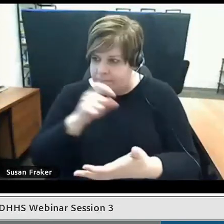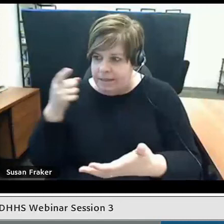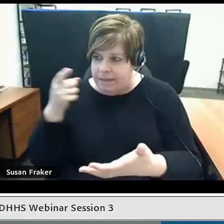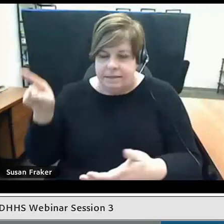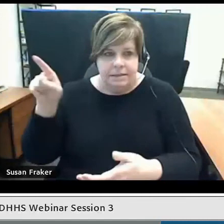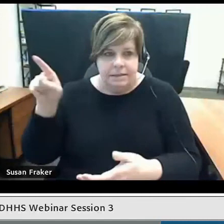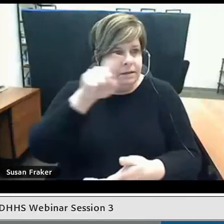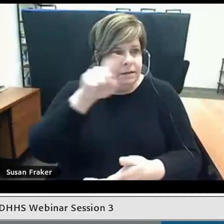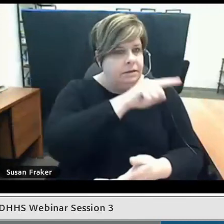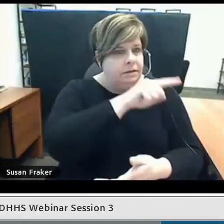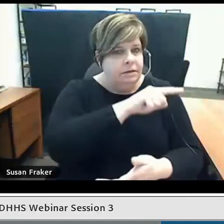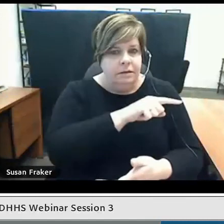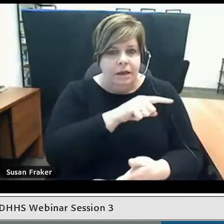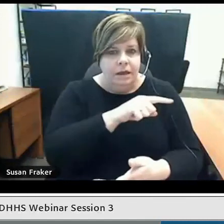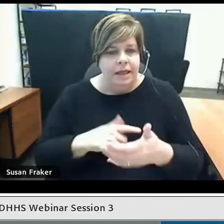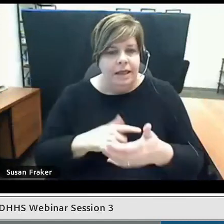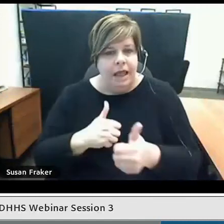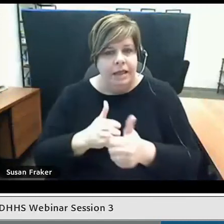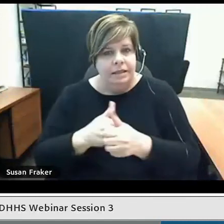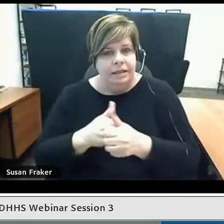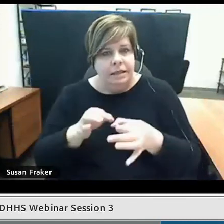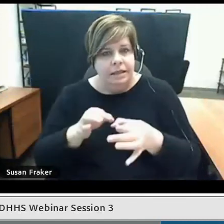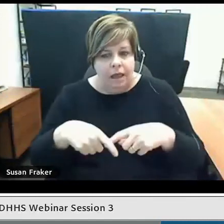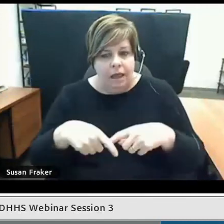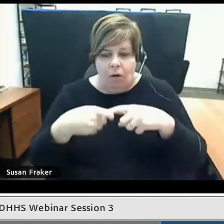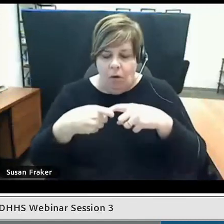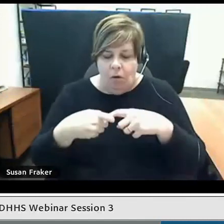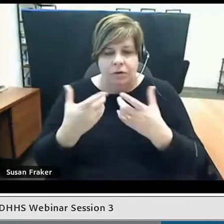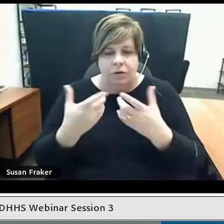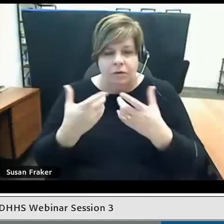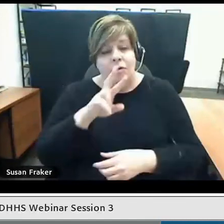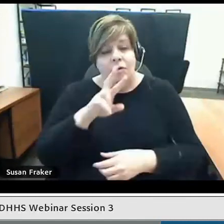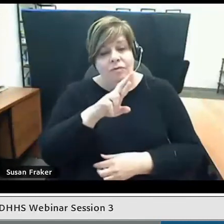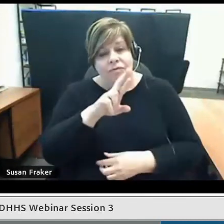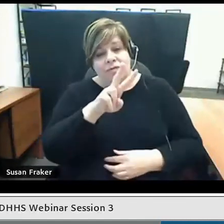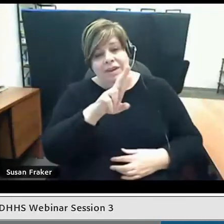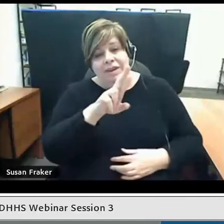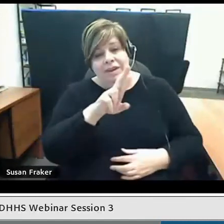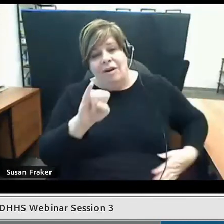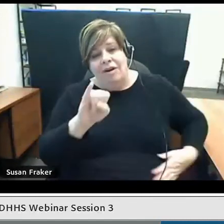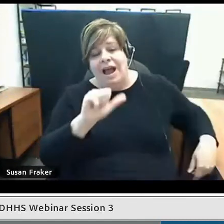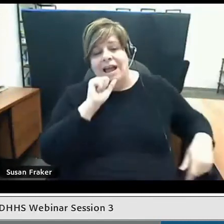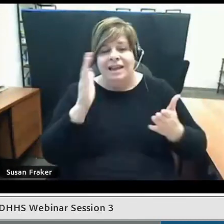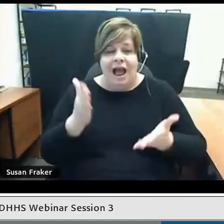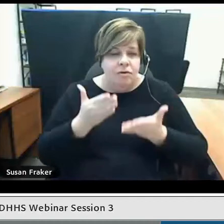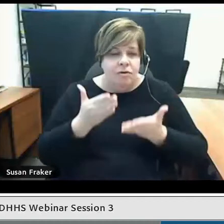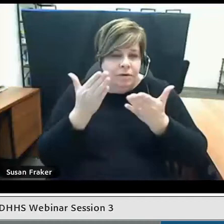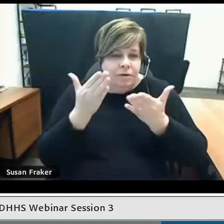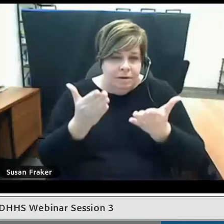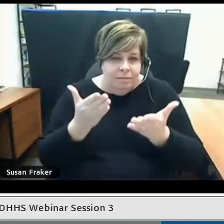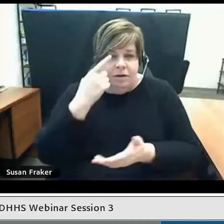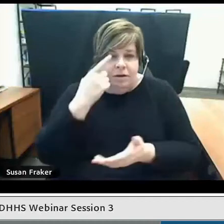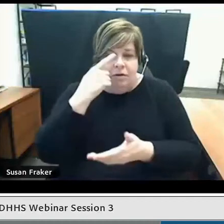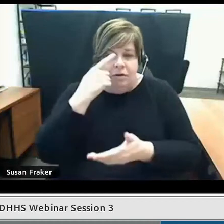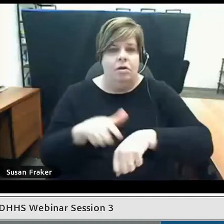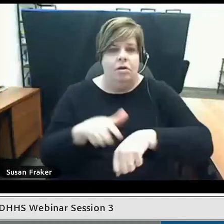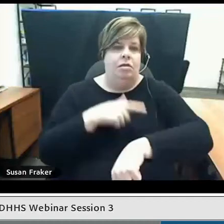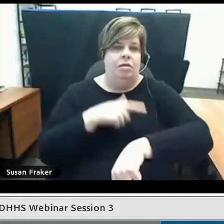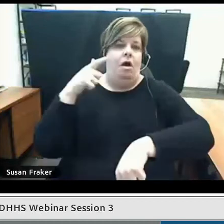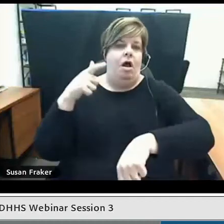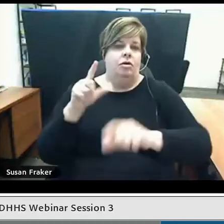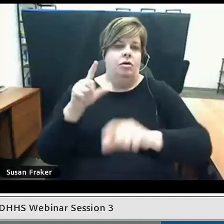around, and I've got this lag with me. So video remote interpreting is really not recommended for long